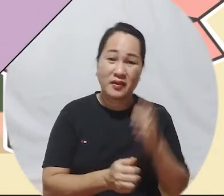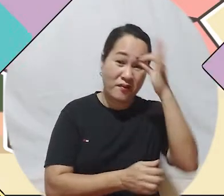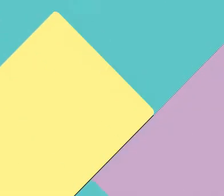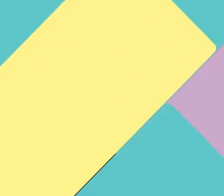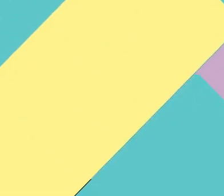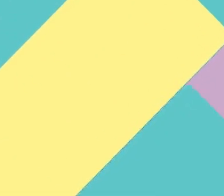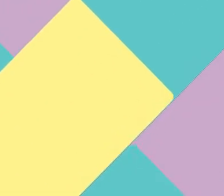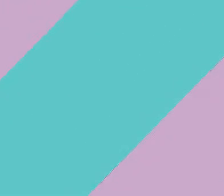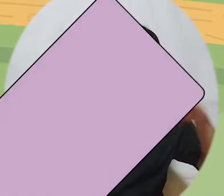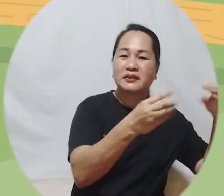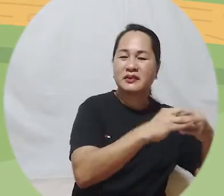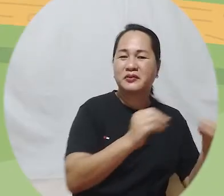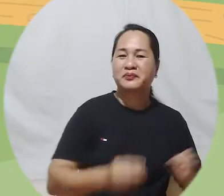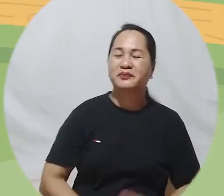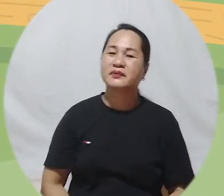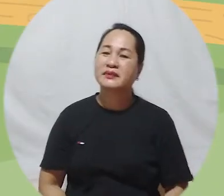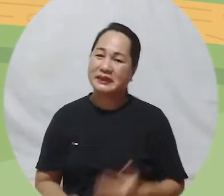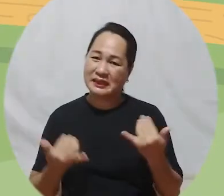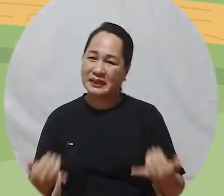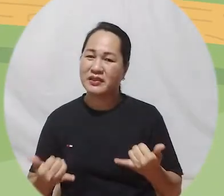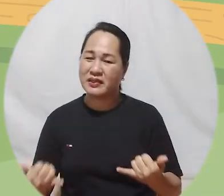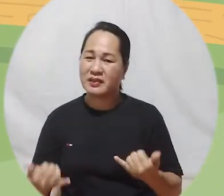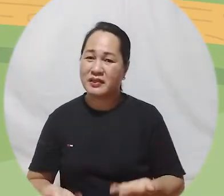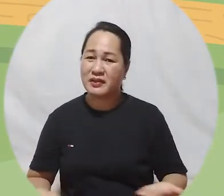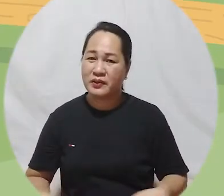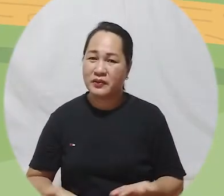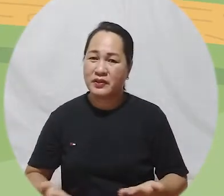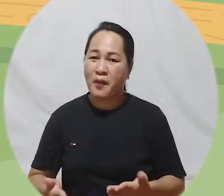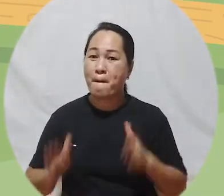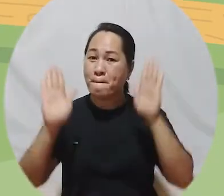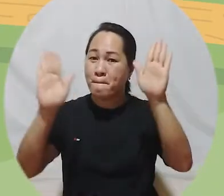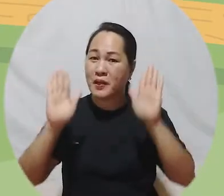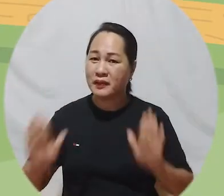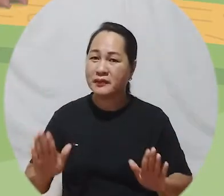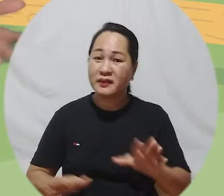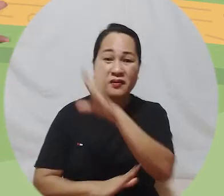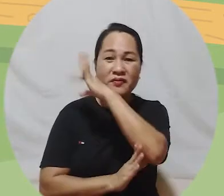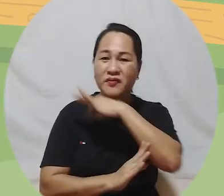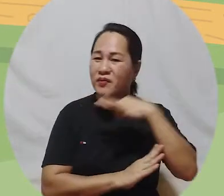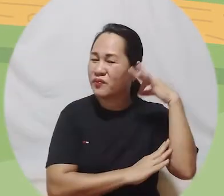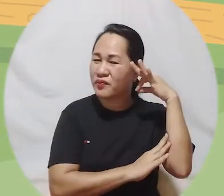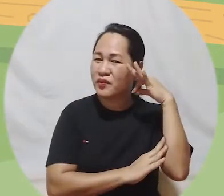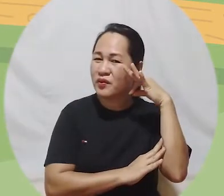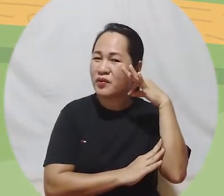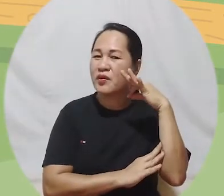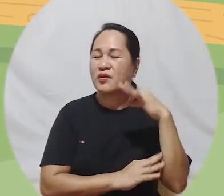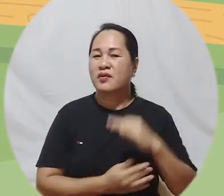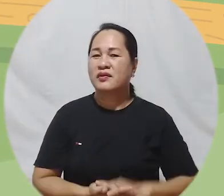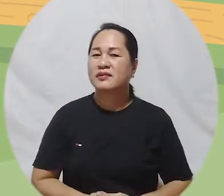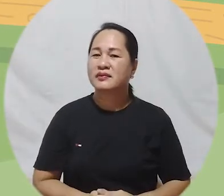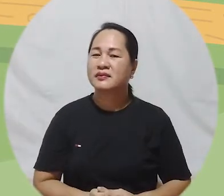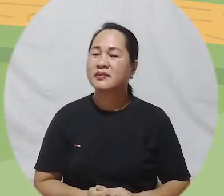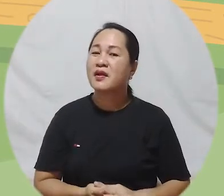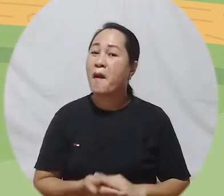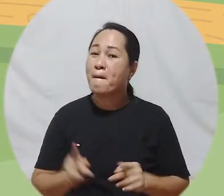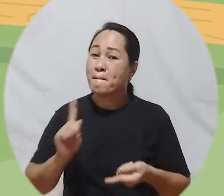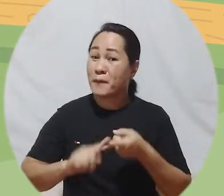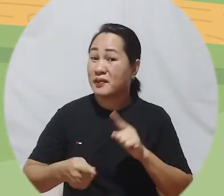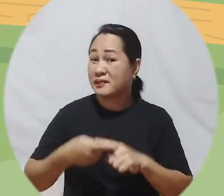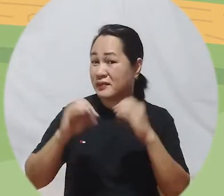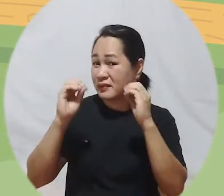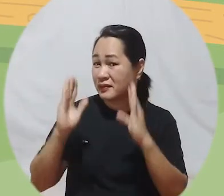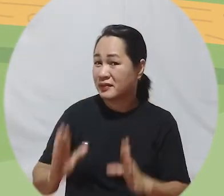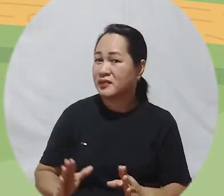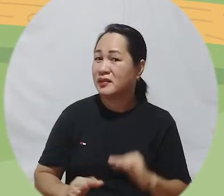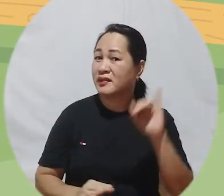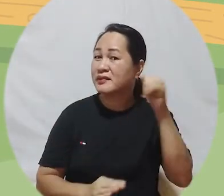stories. Hi kids! Today, we are here in the magical farm, and we are going to meet our friend,